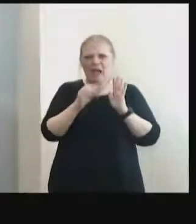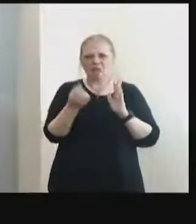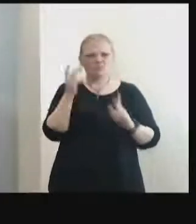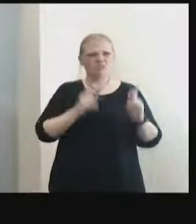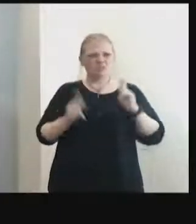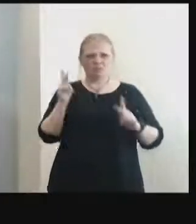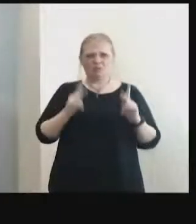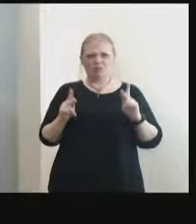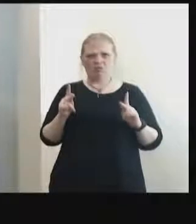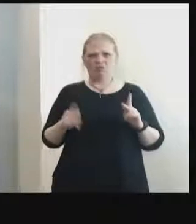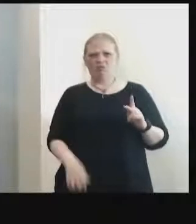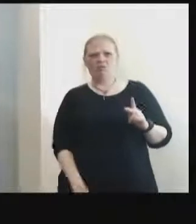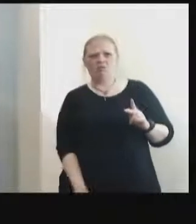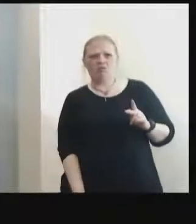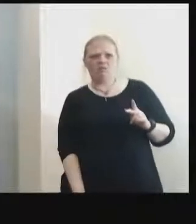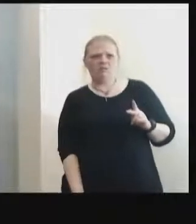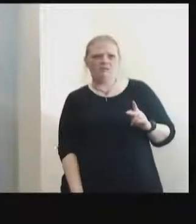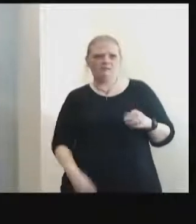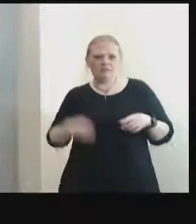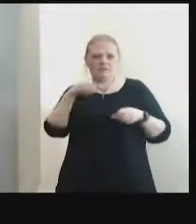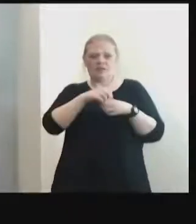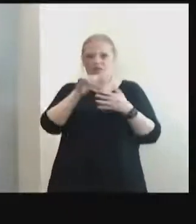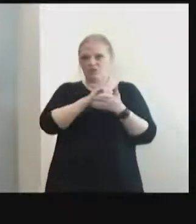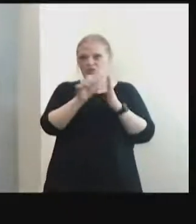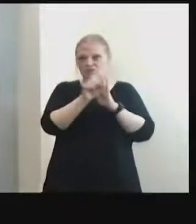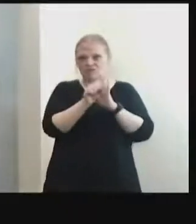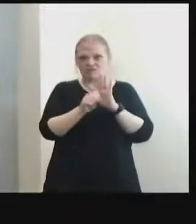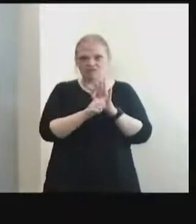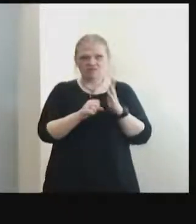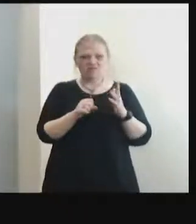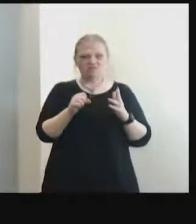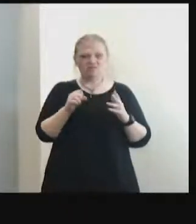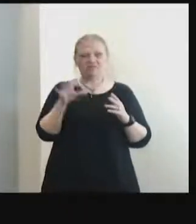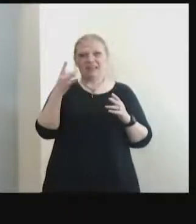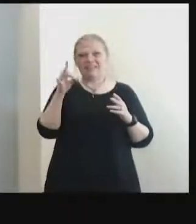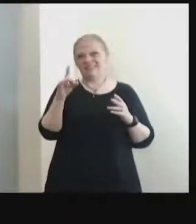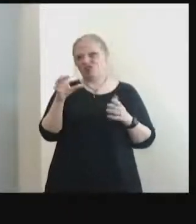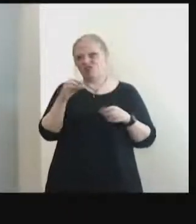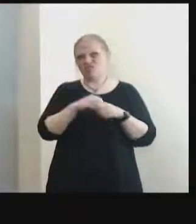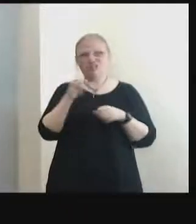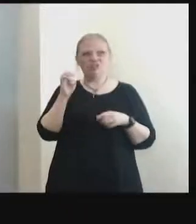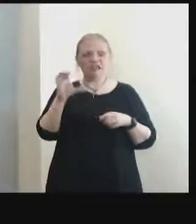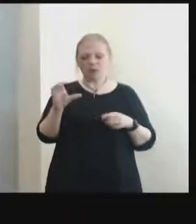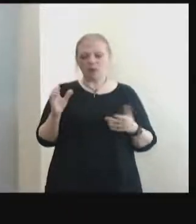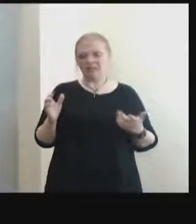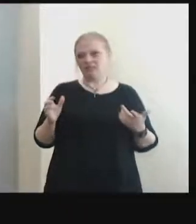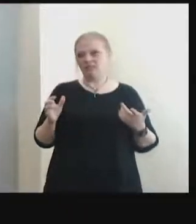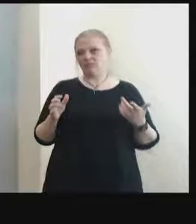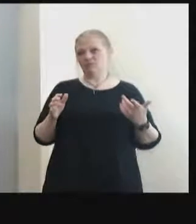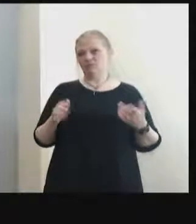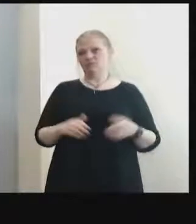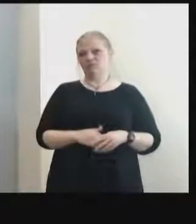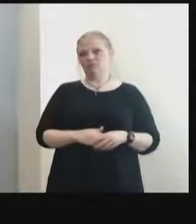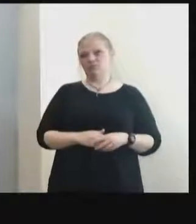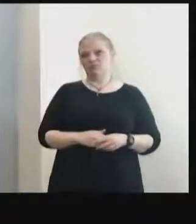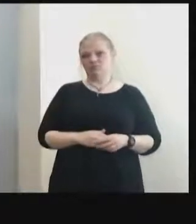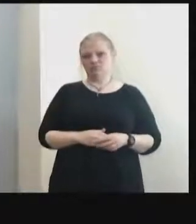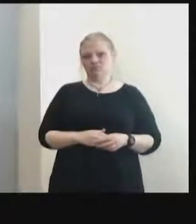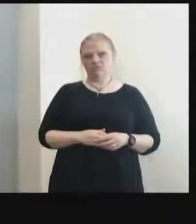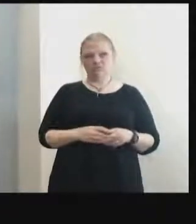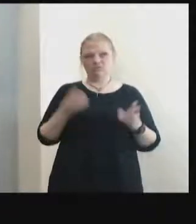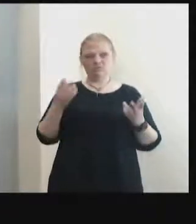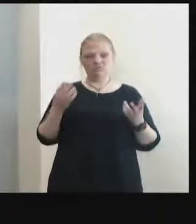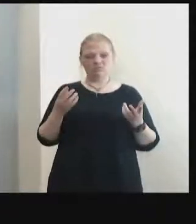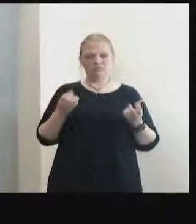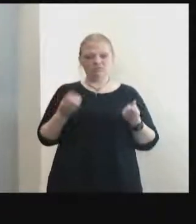people in New York State, about 1,800 people in Erie County, and a number